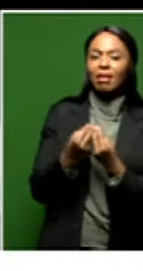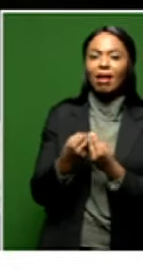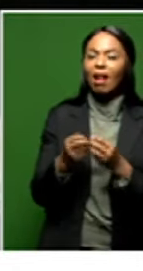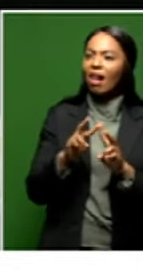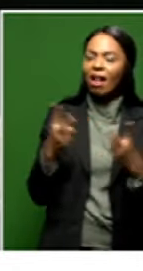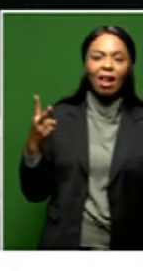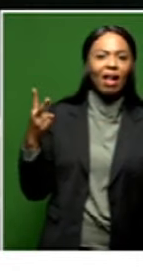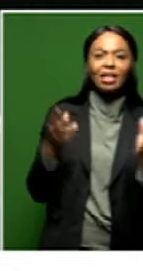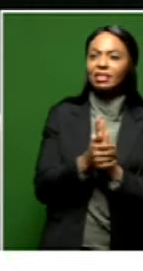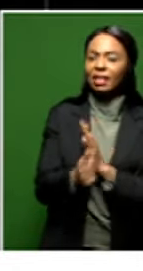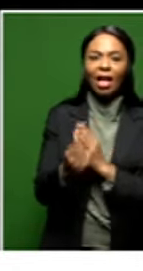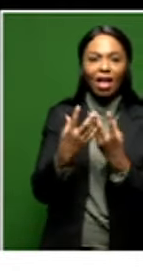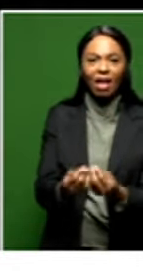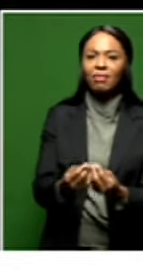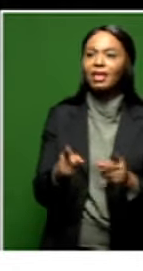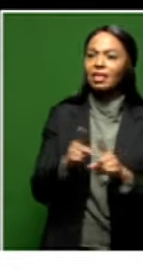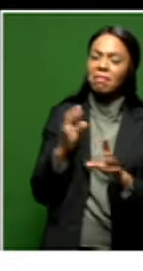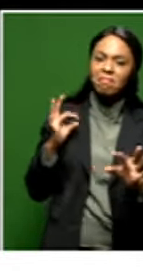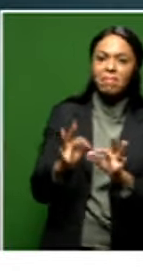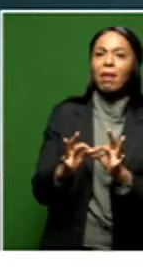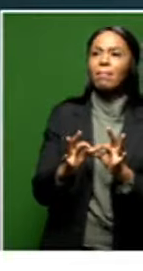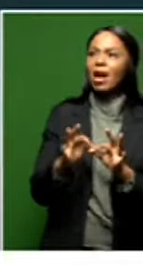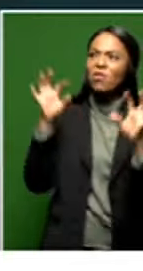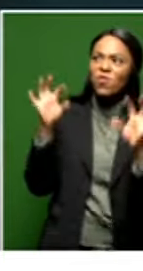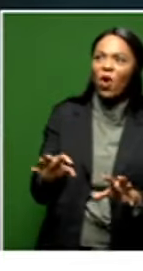his approach to music. Nothing is forced.